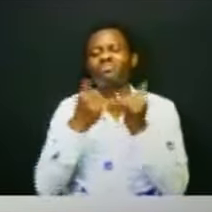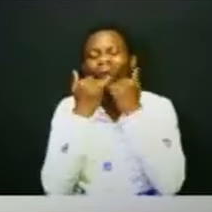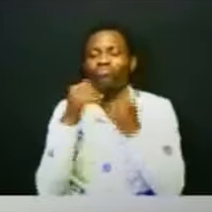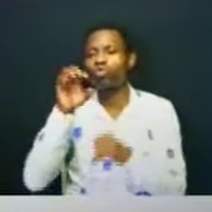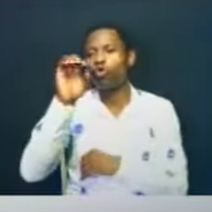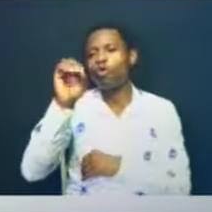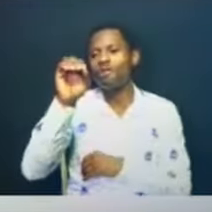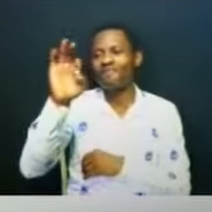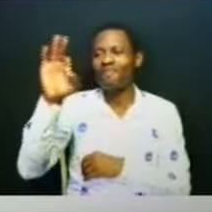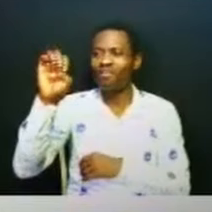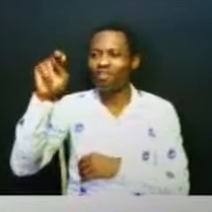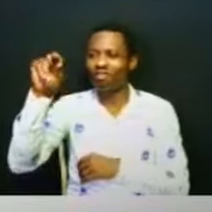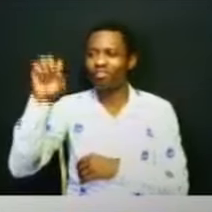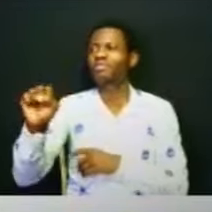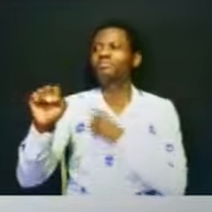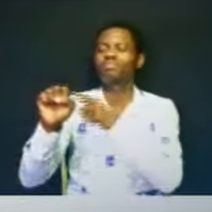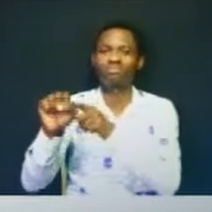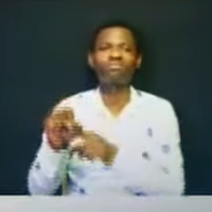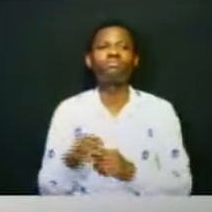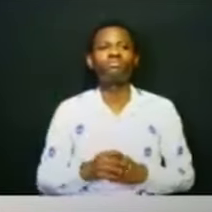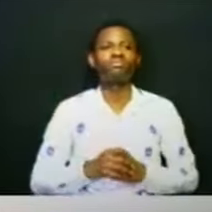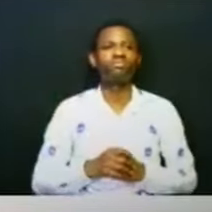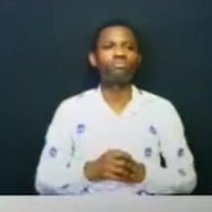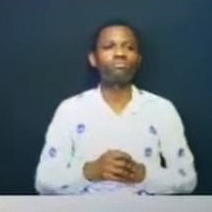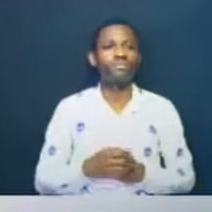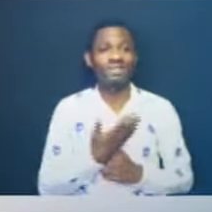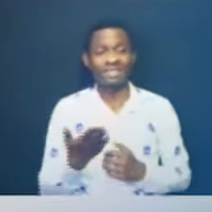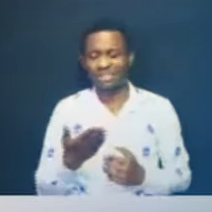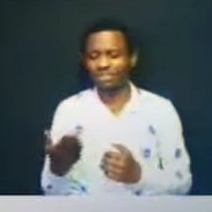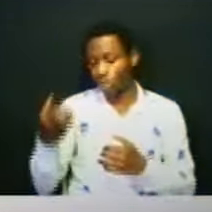The reason for a transgression or a wrong.